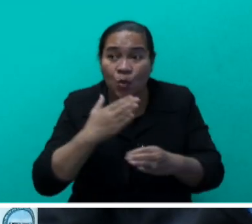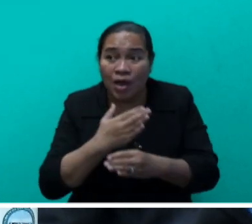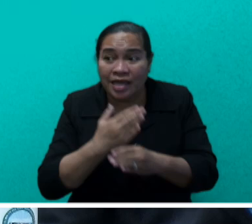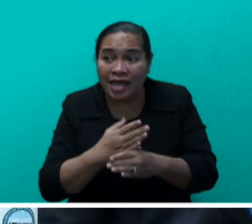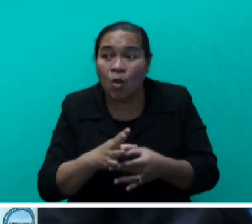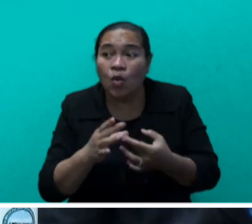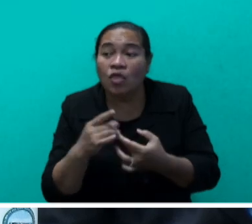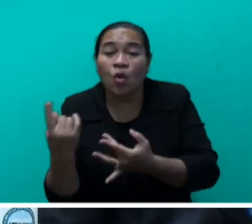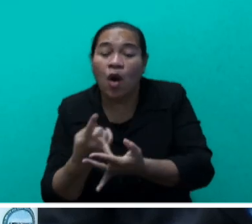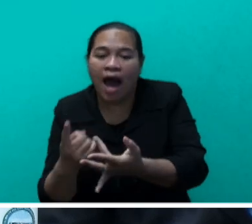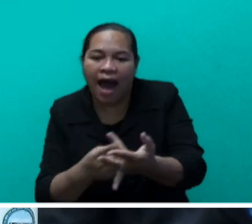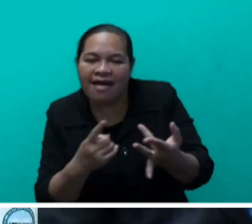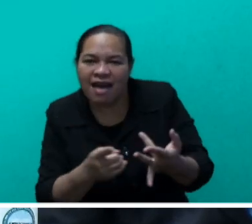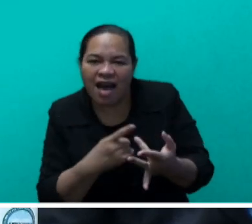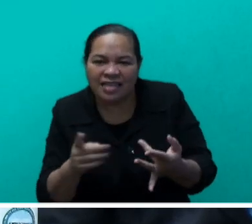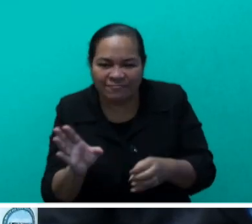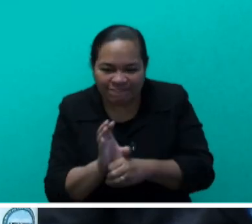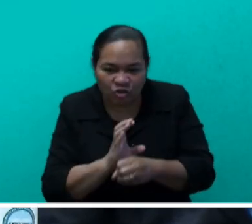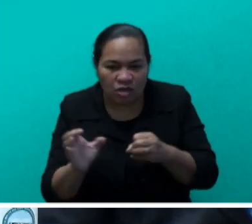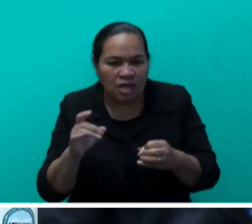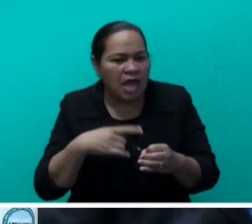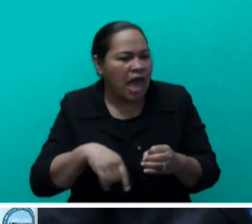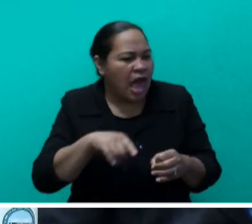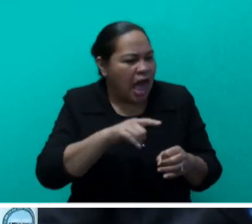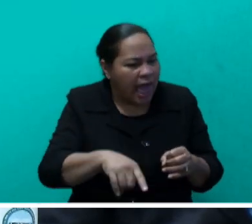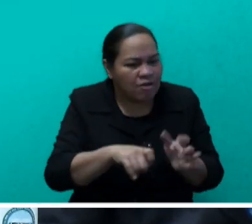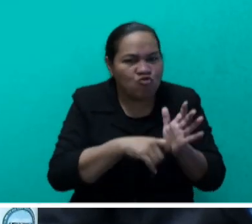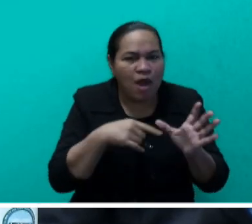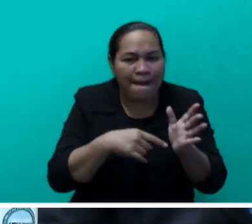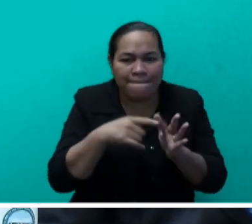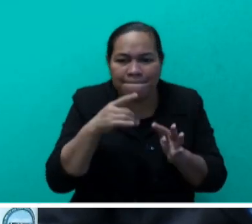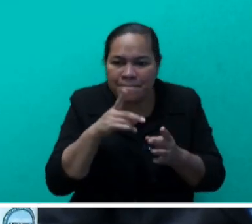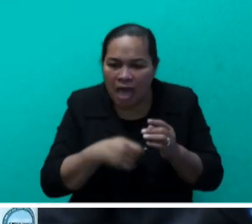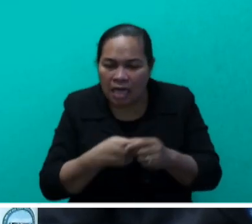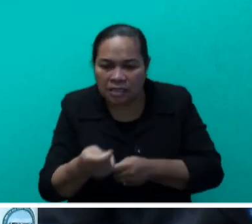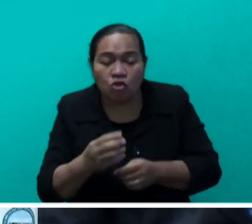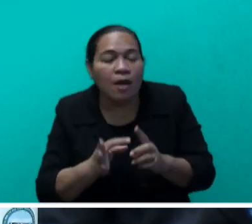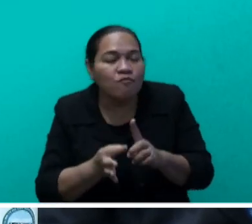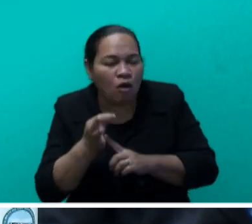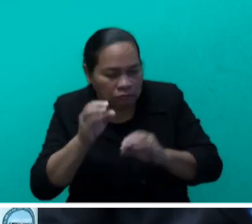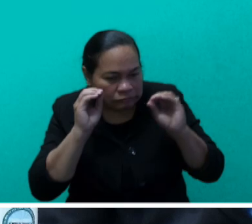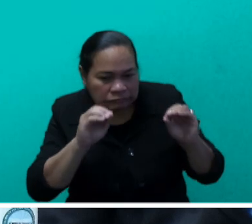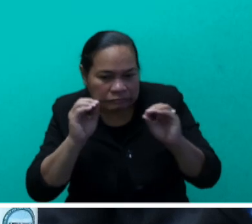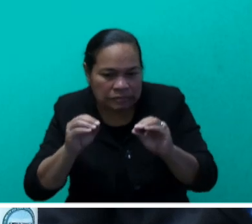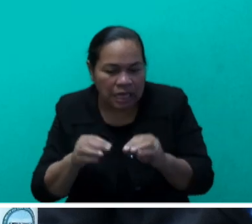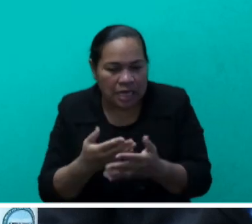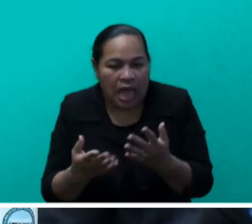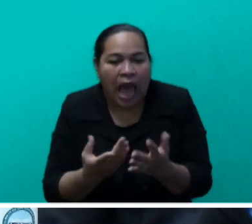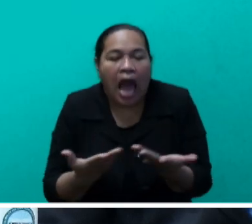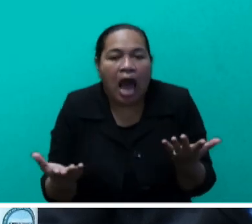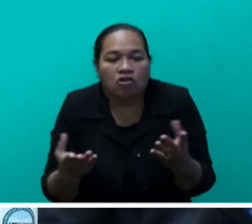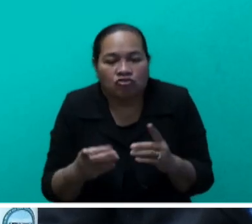Commerce, local communities, and ratepayers to improve awareness on flood risks and to develop response